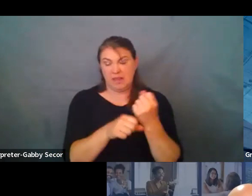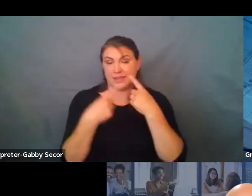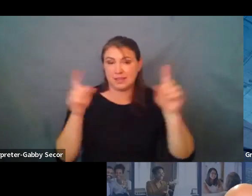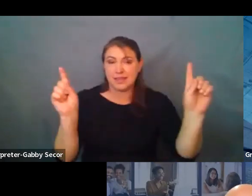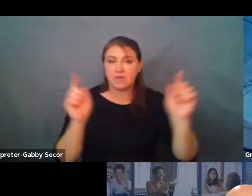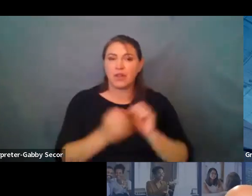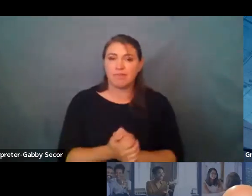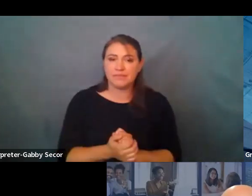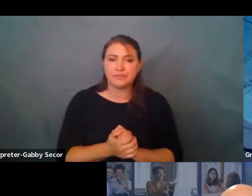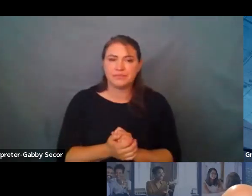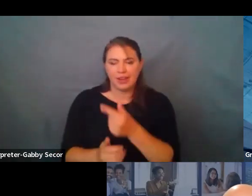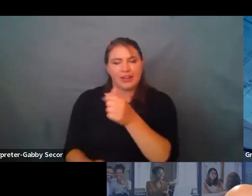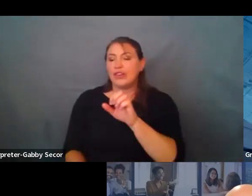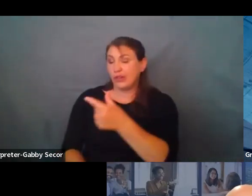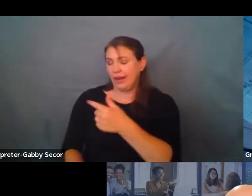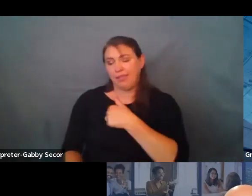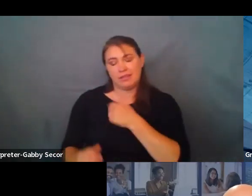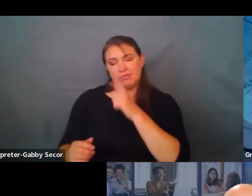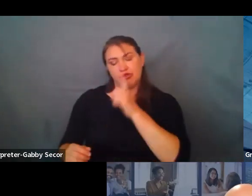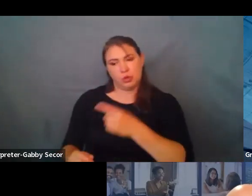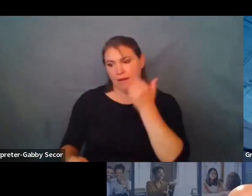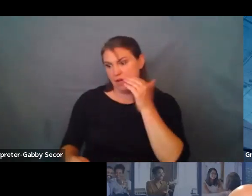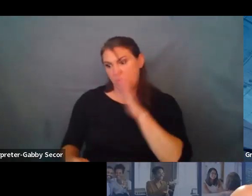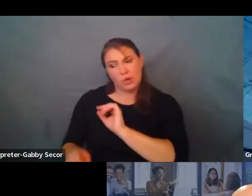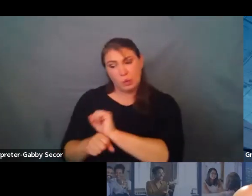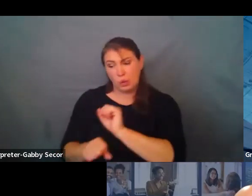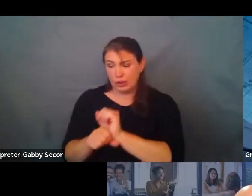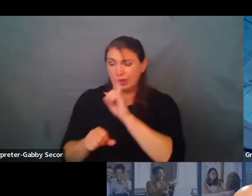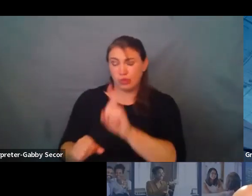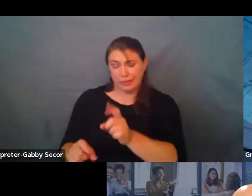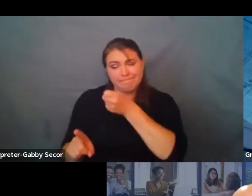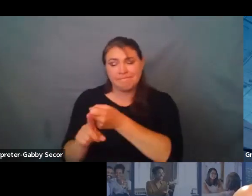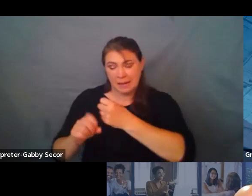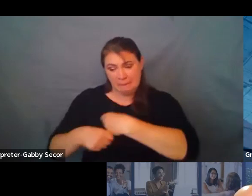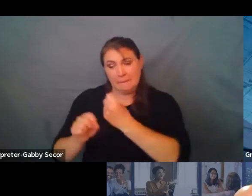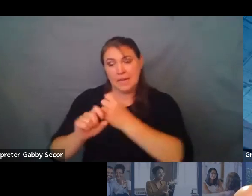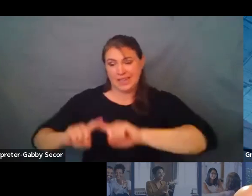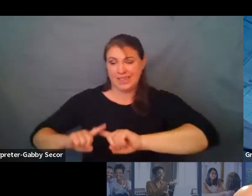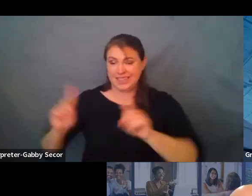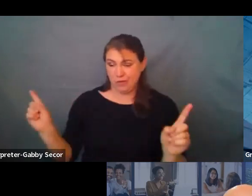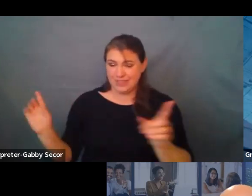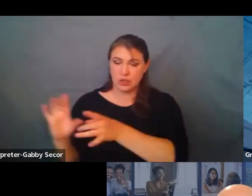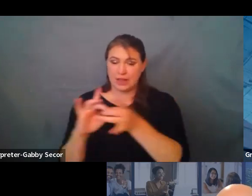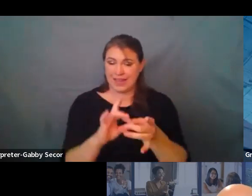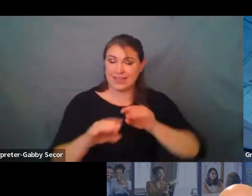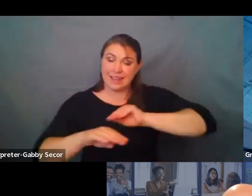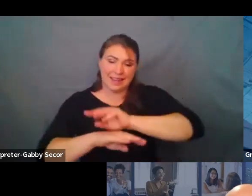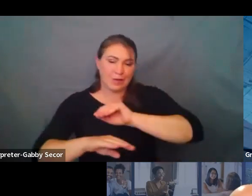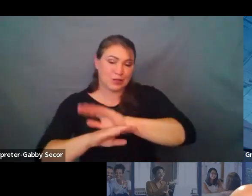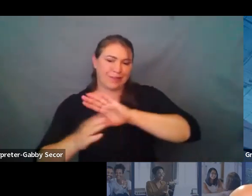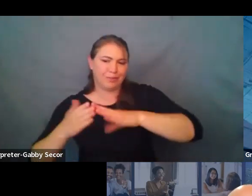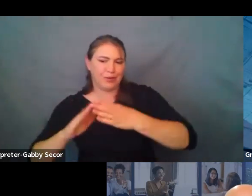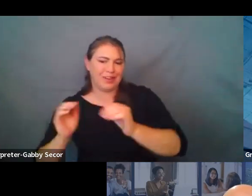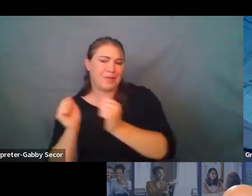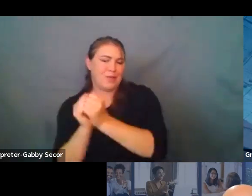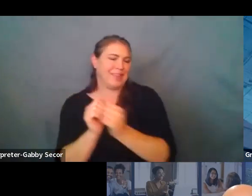Greg, that's so true. I know your efforts have really made a difference to connect our counseling community to the states